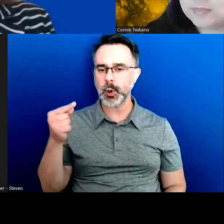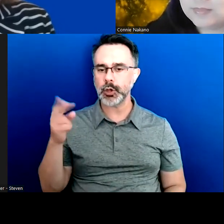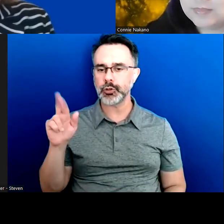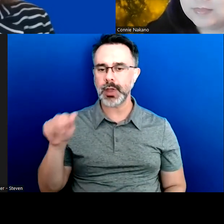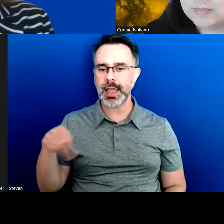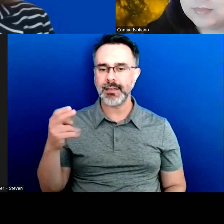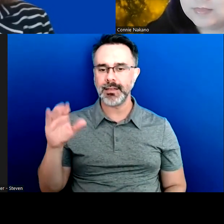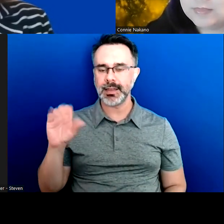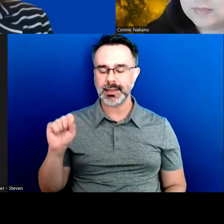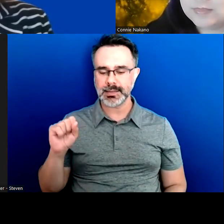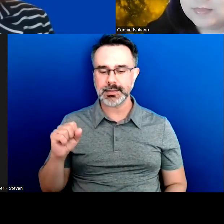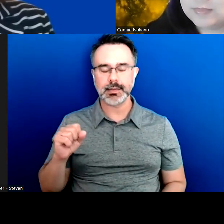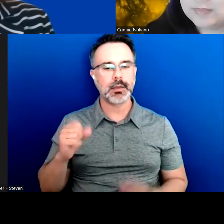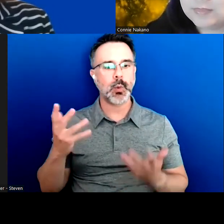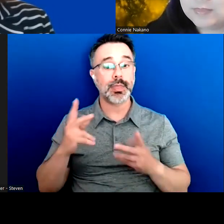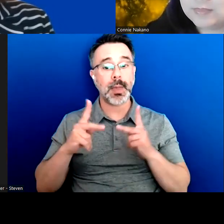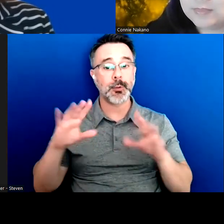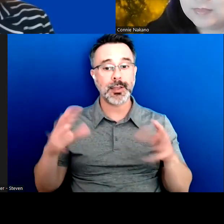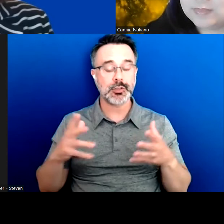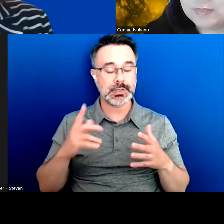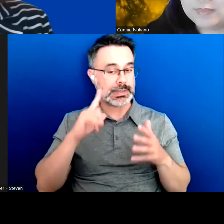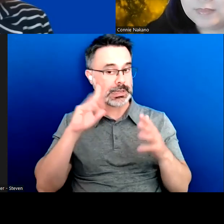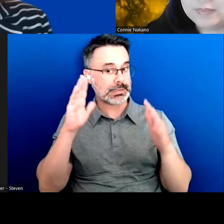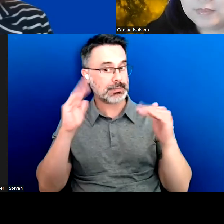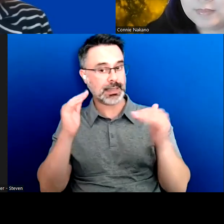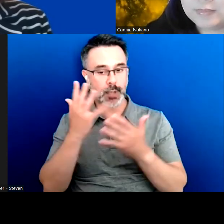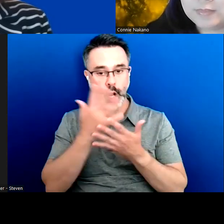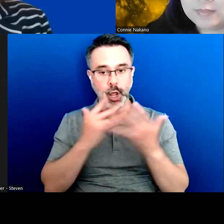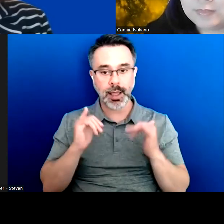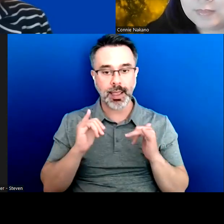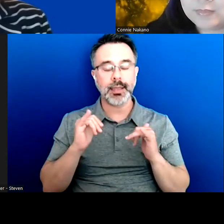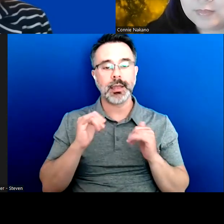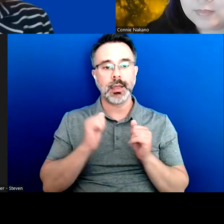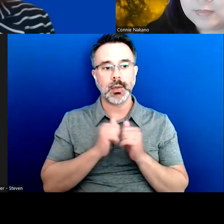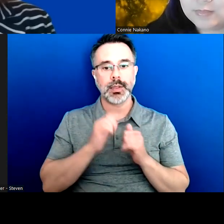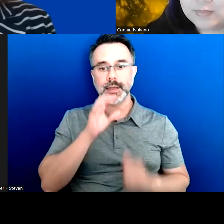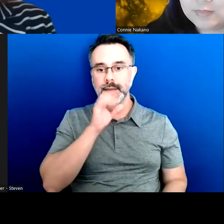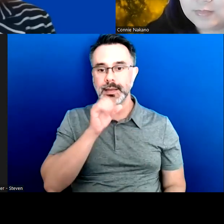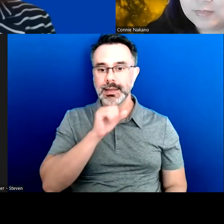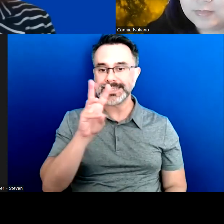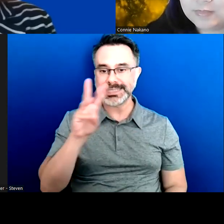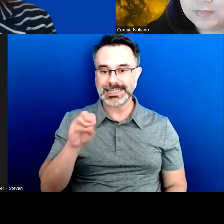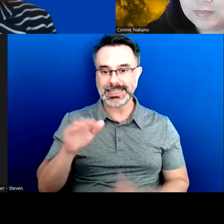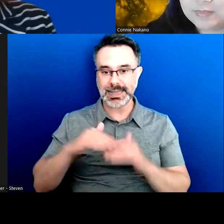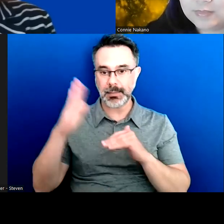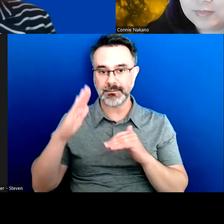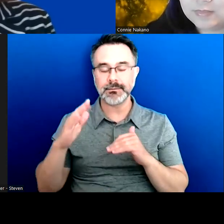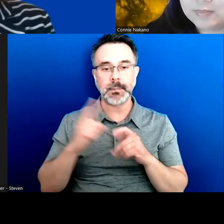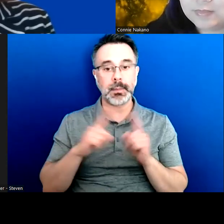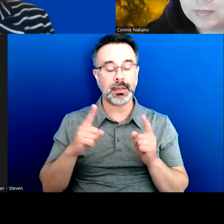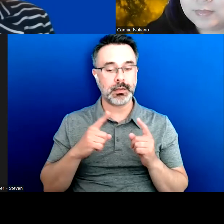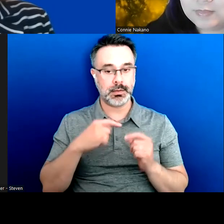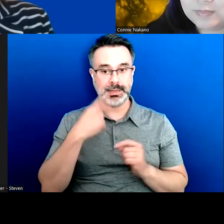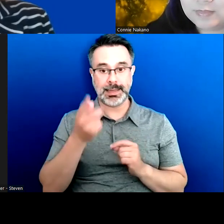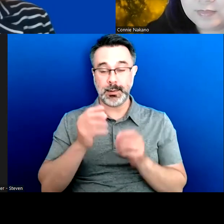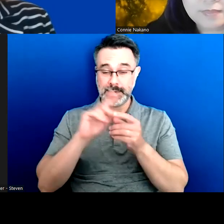you what the population is expected to look like with the 60 and above. I can't tell you today the